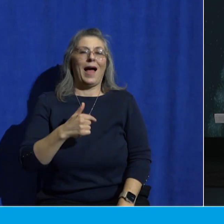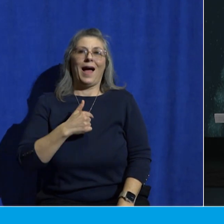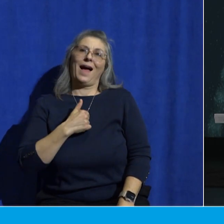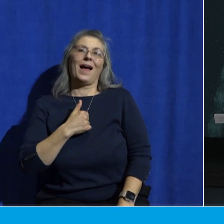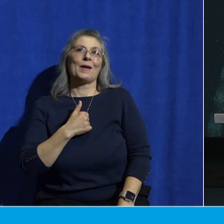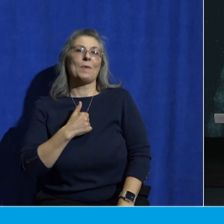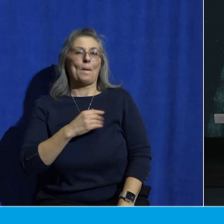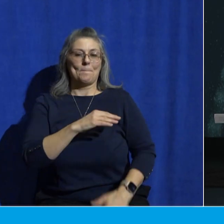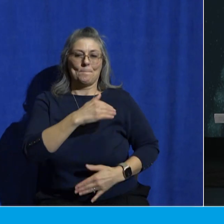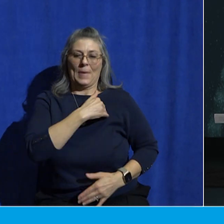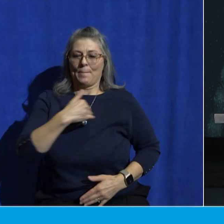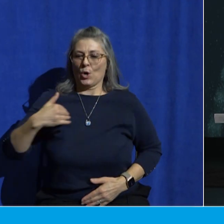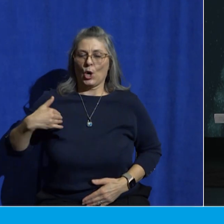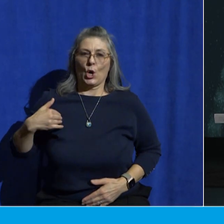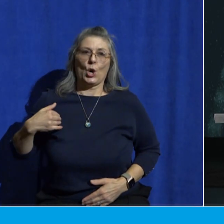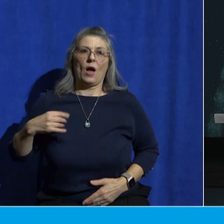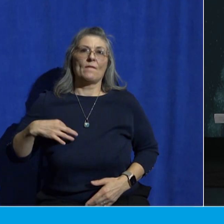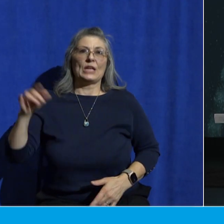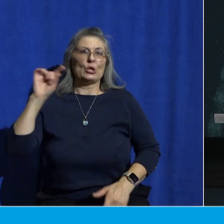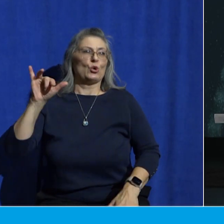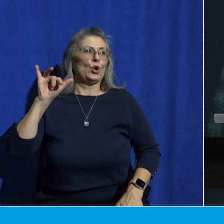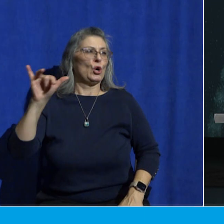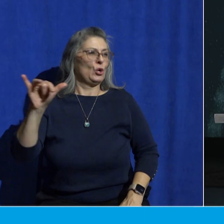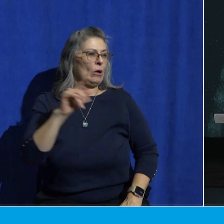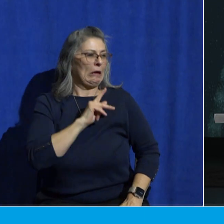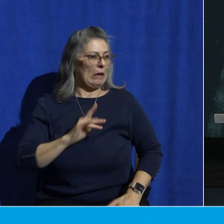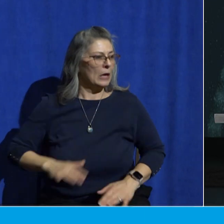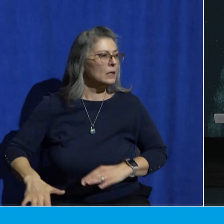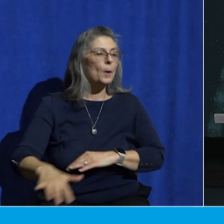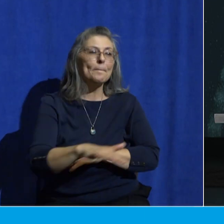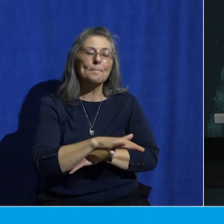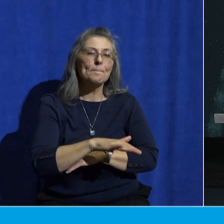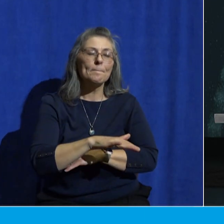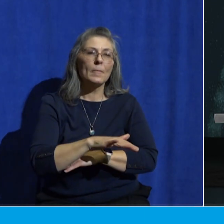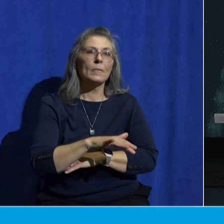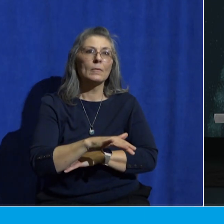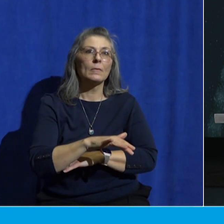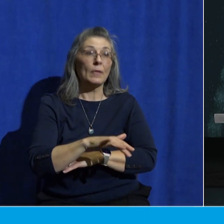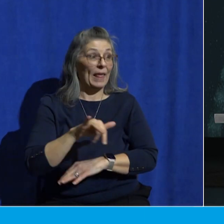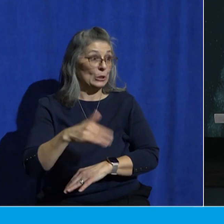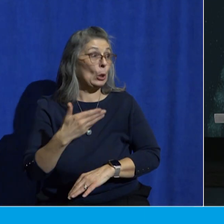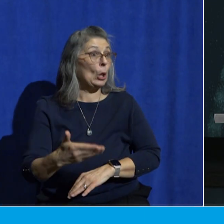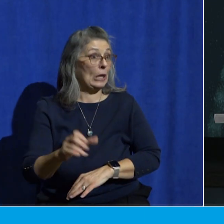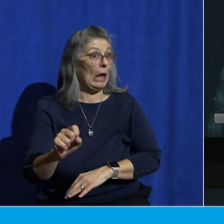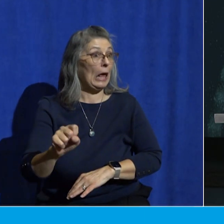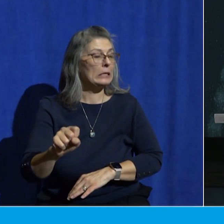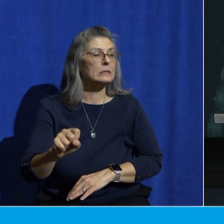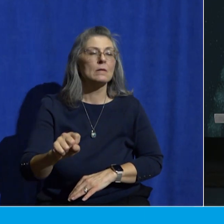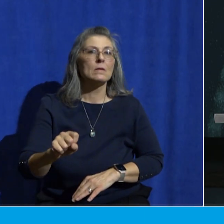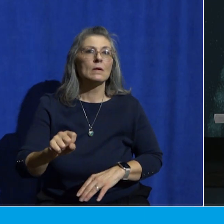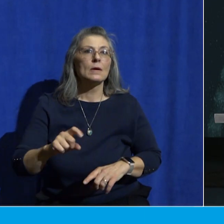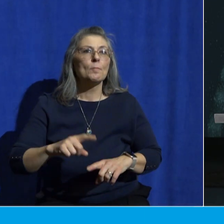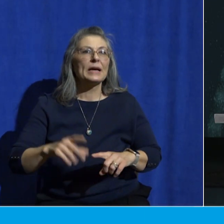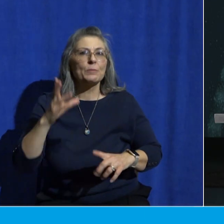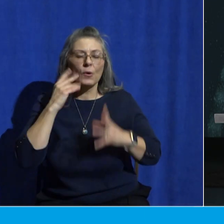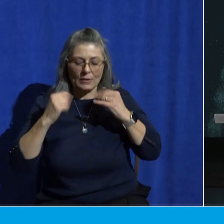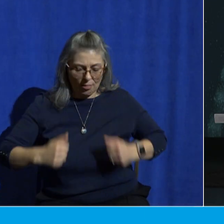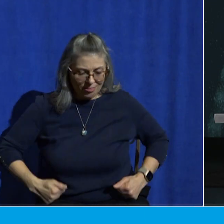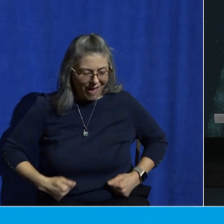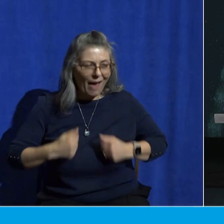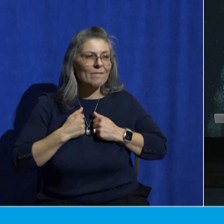citizen of an eternal kingdom, as if that's not enough, but experience